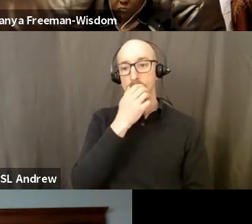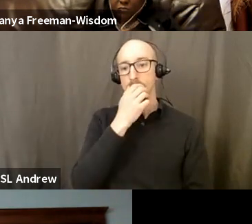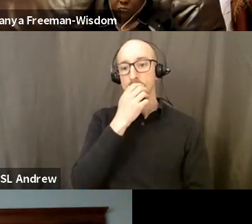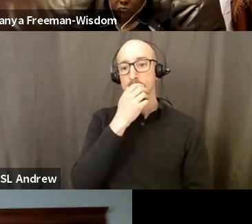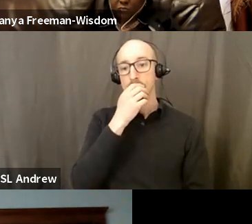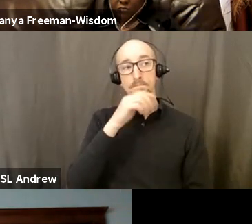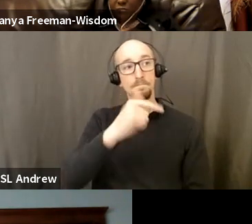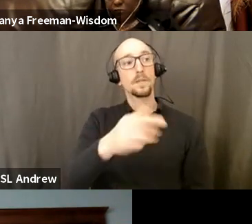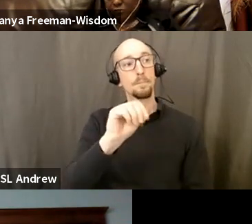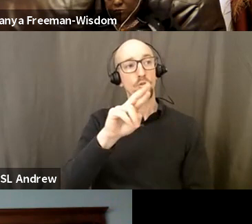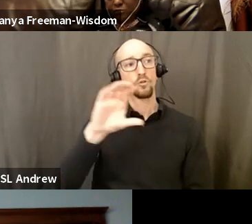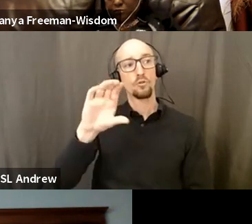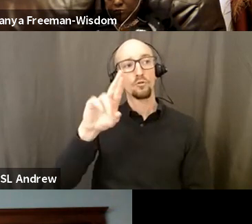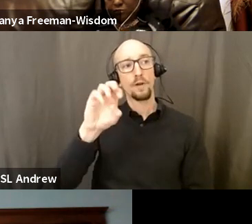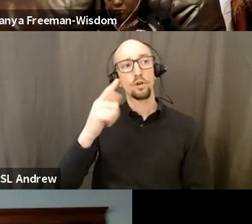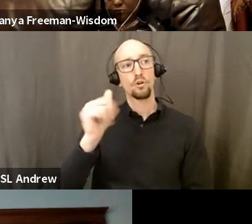Mr. Krager?